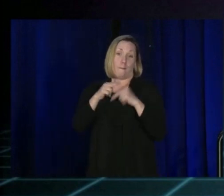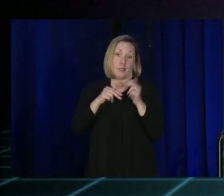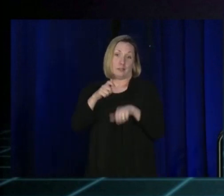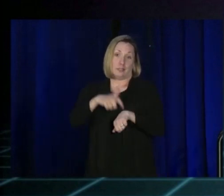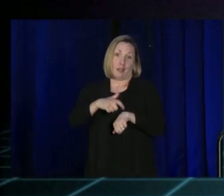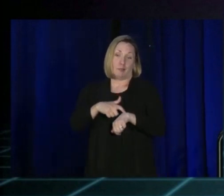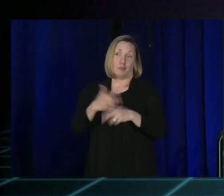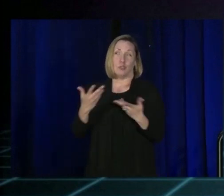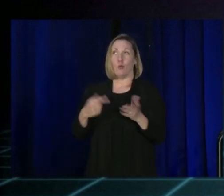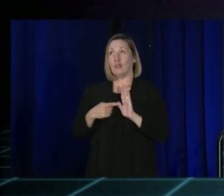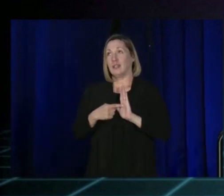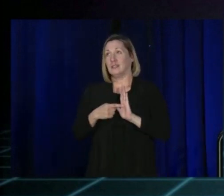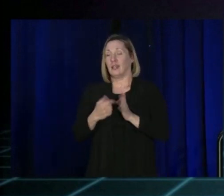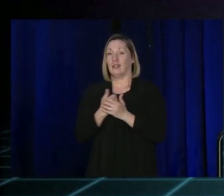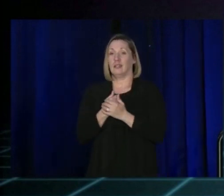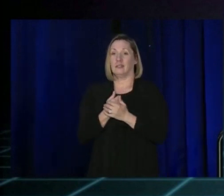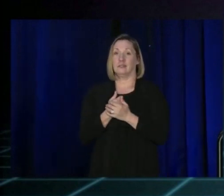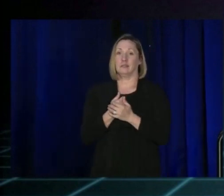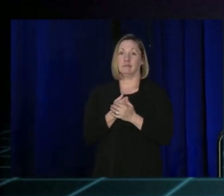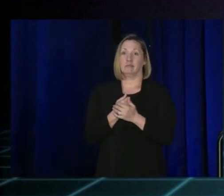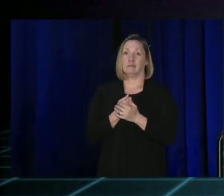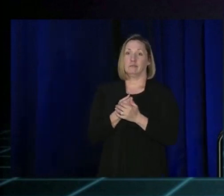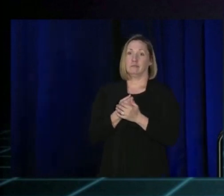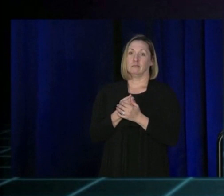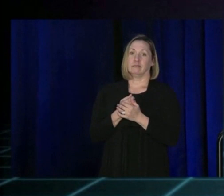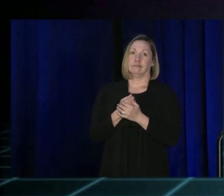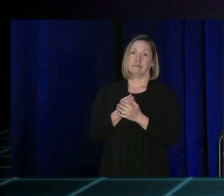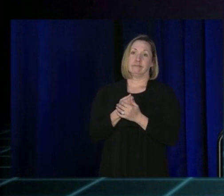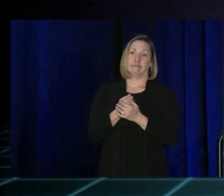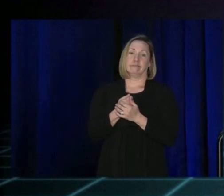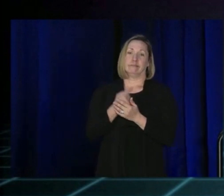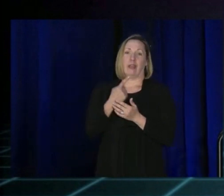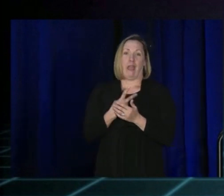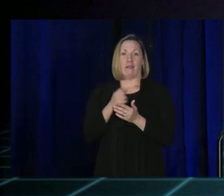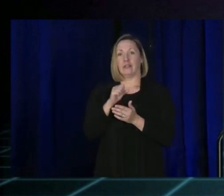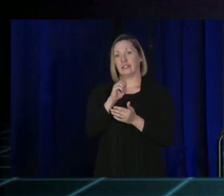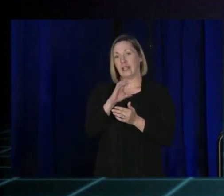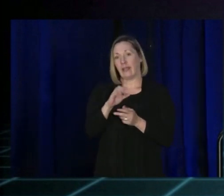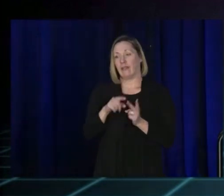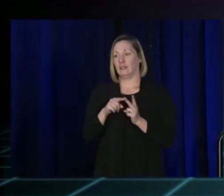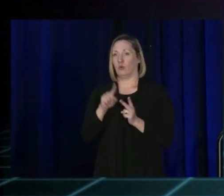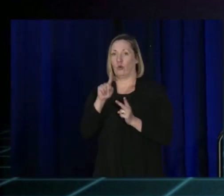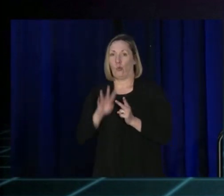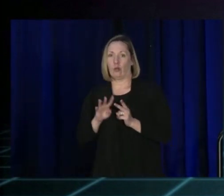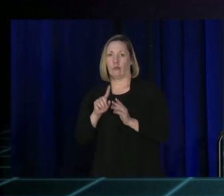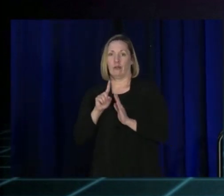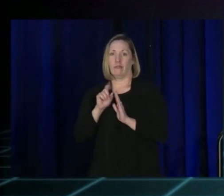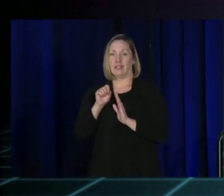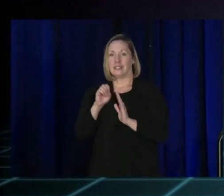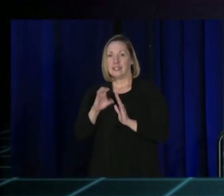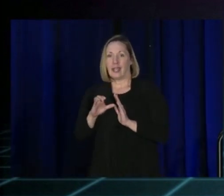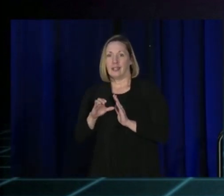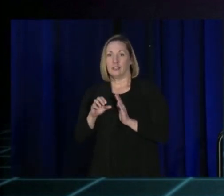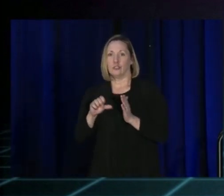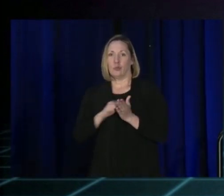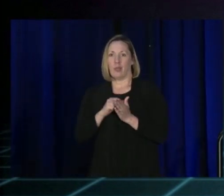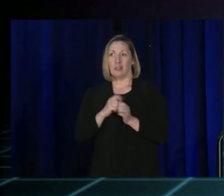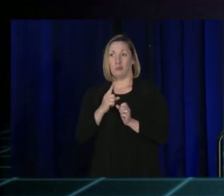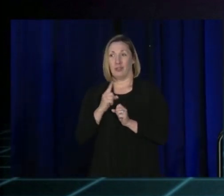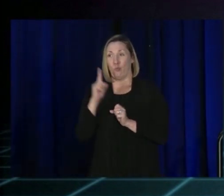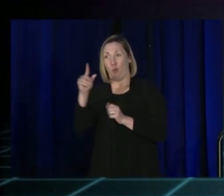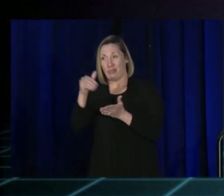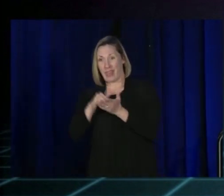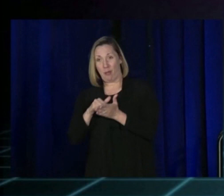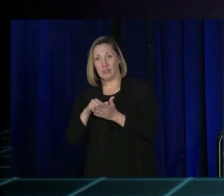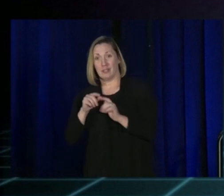say it takes, let's say, half a second, quarter of a second to generate a page, but you have 1,000 of them, 1,000 blog posts because you're